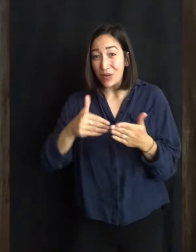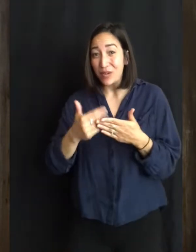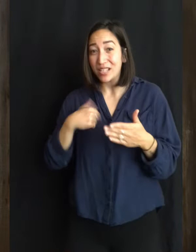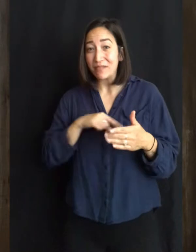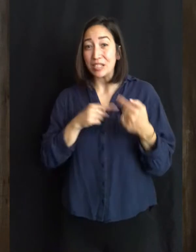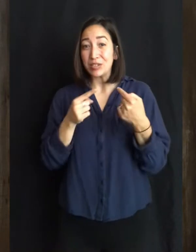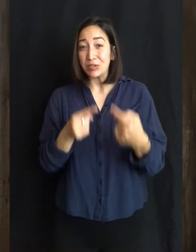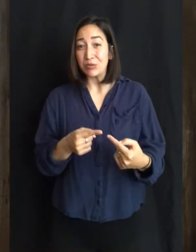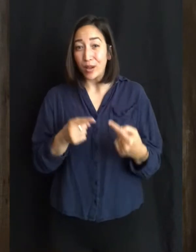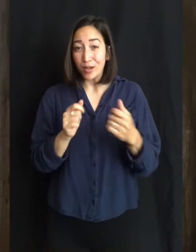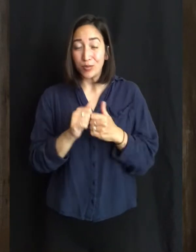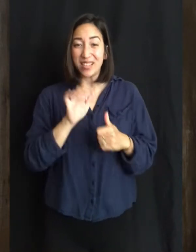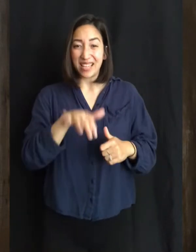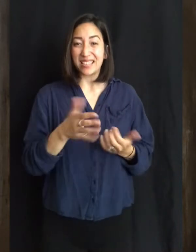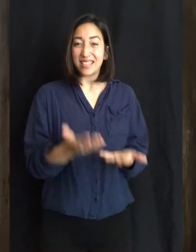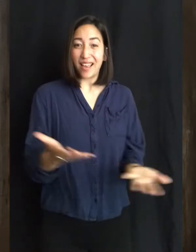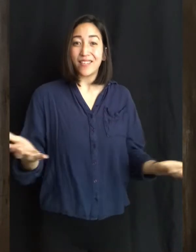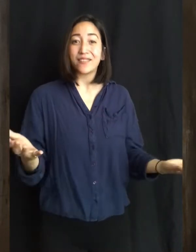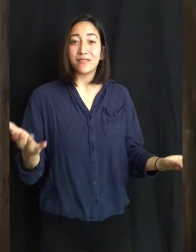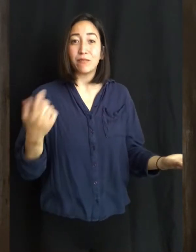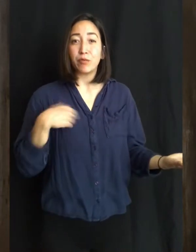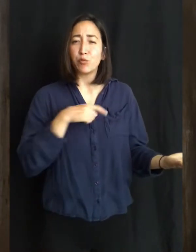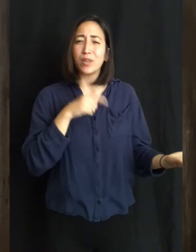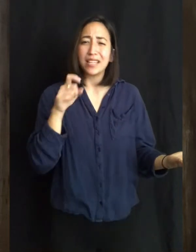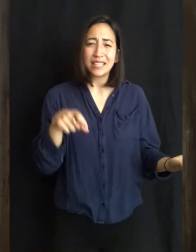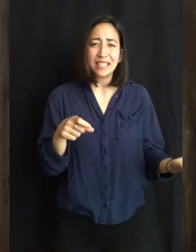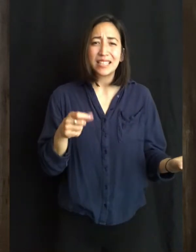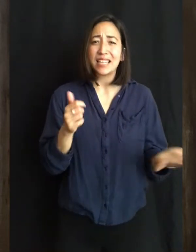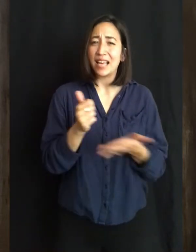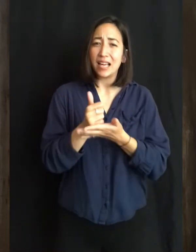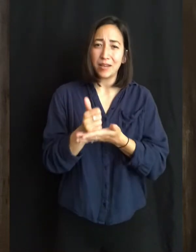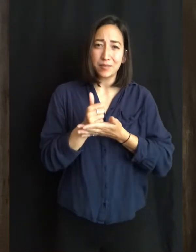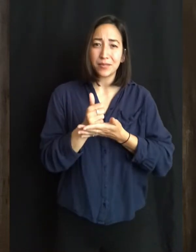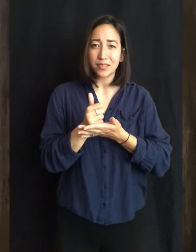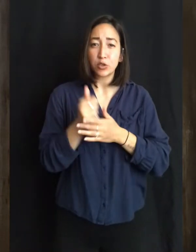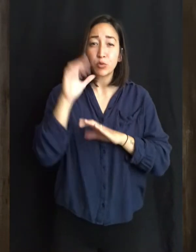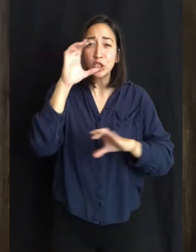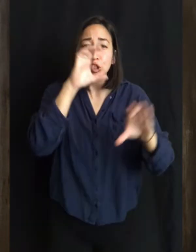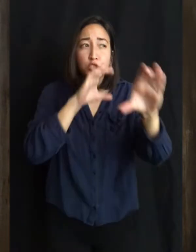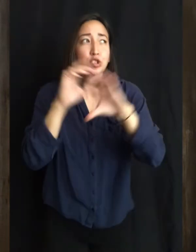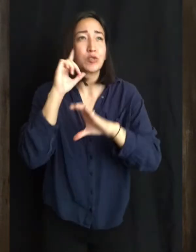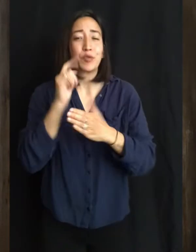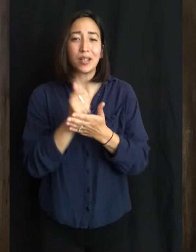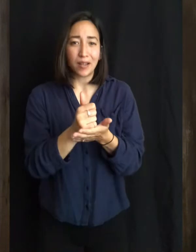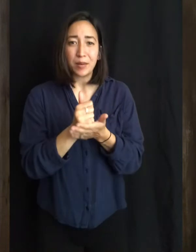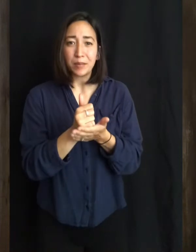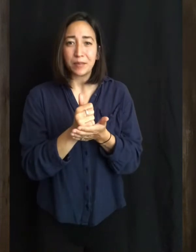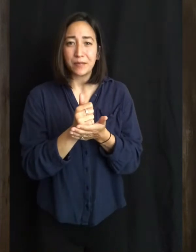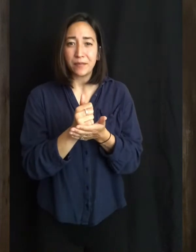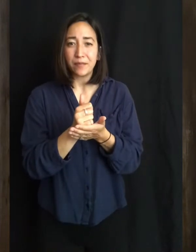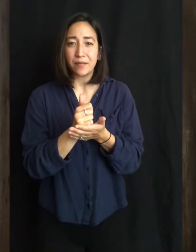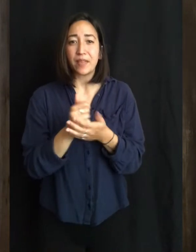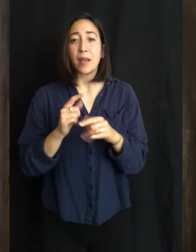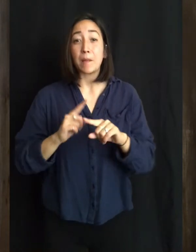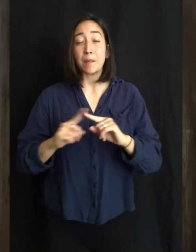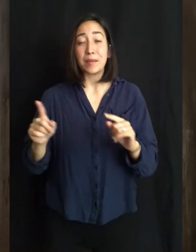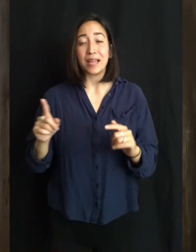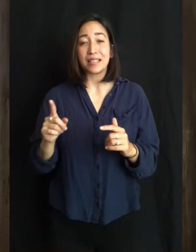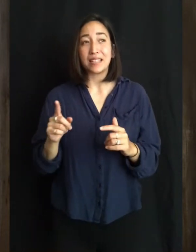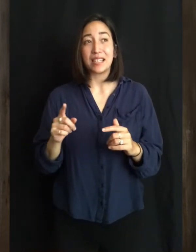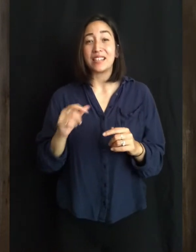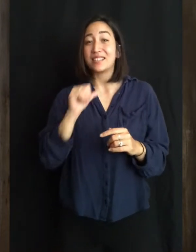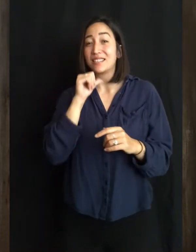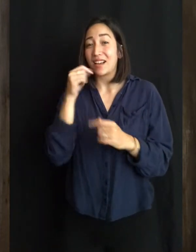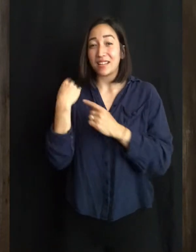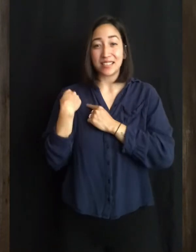with these things. Why do we seek out so much help in this world? And not that once you